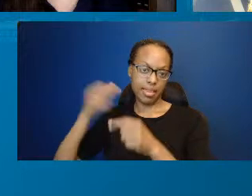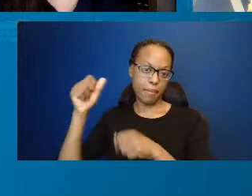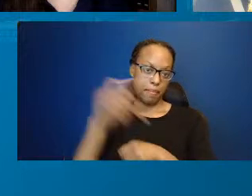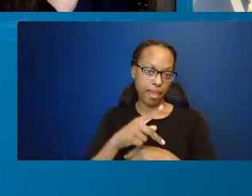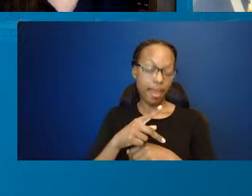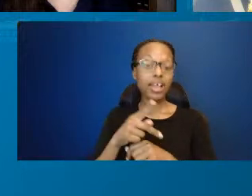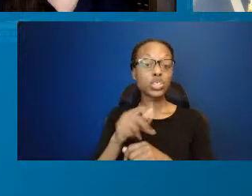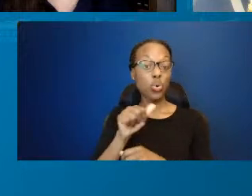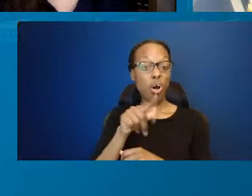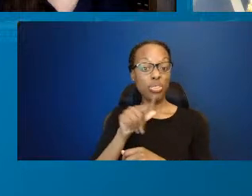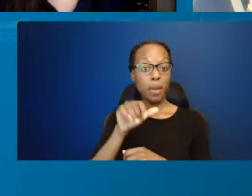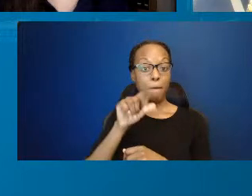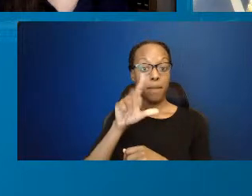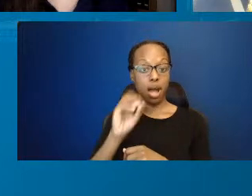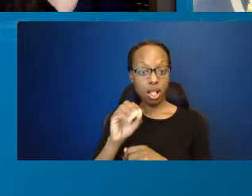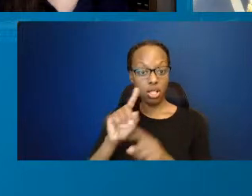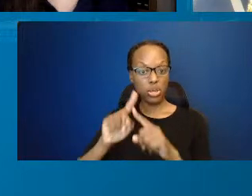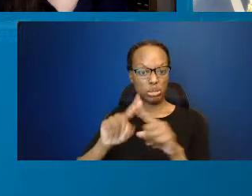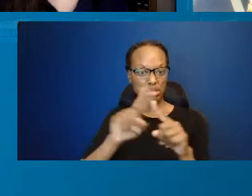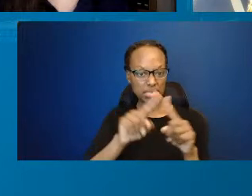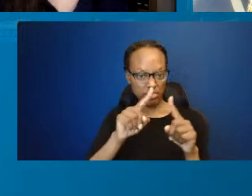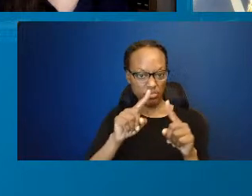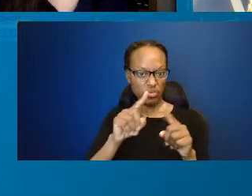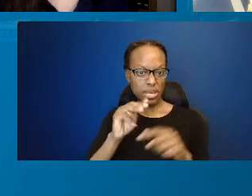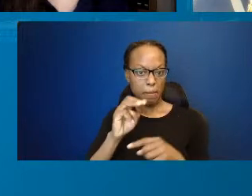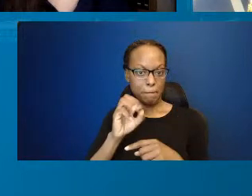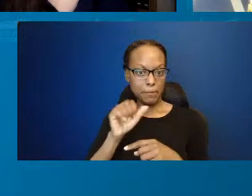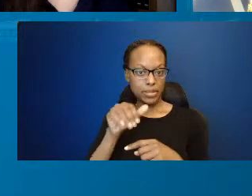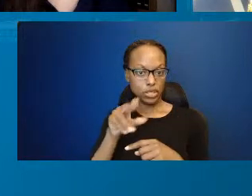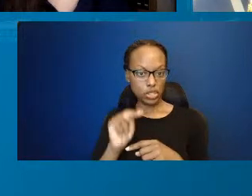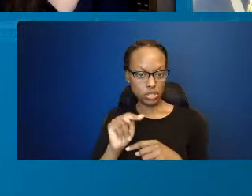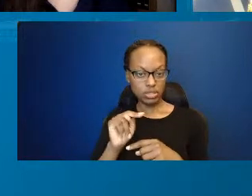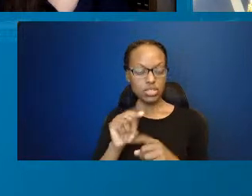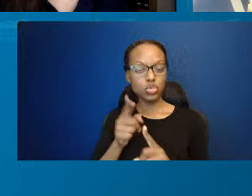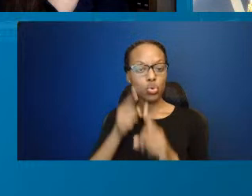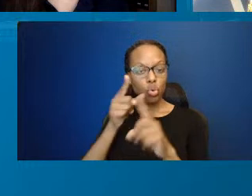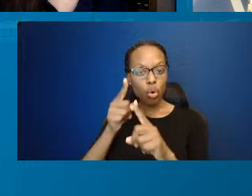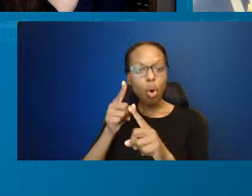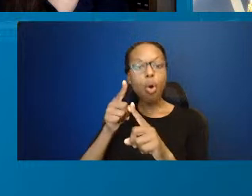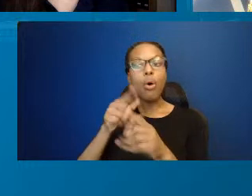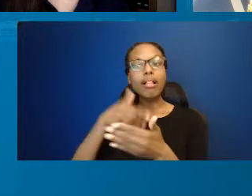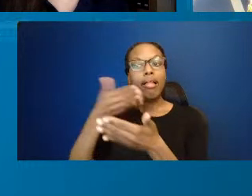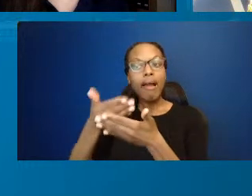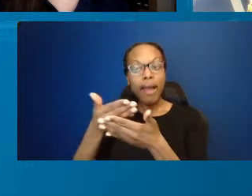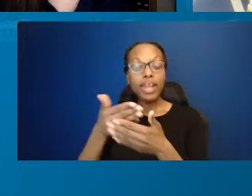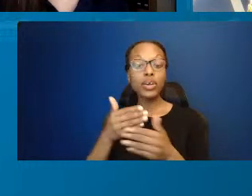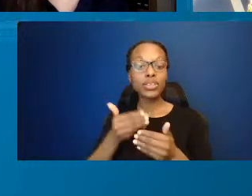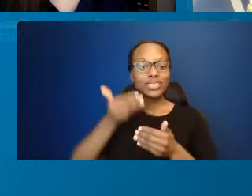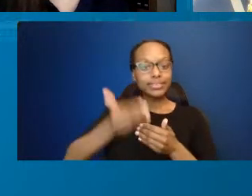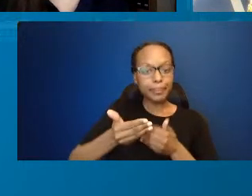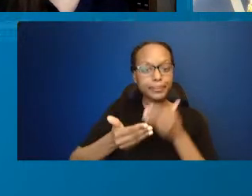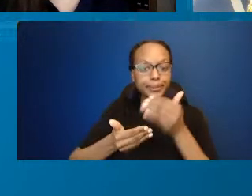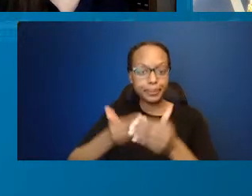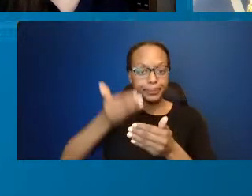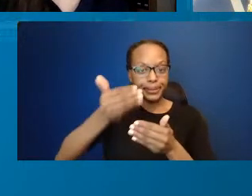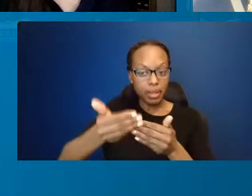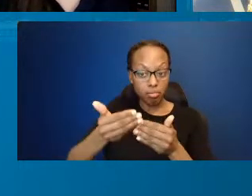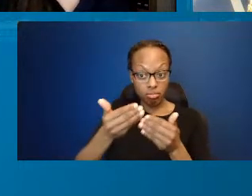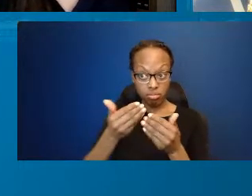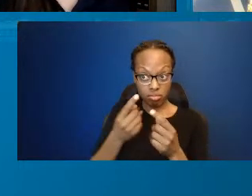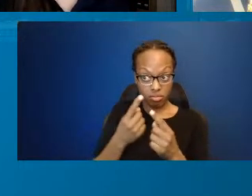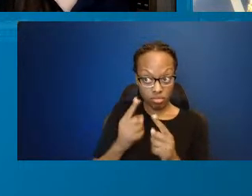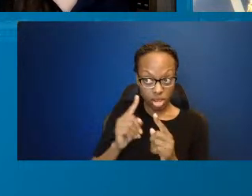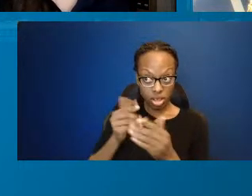moon. So, you know, the way NASA does things is kind of one step at a time, prove that. And so this was